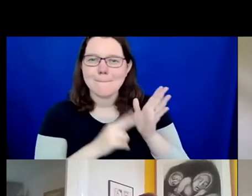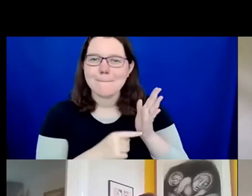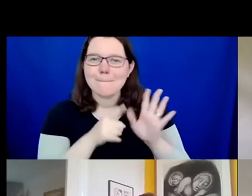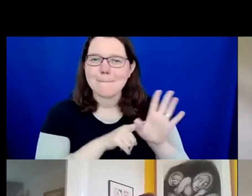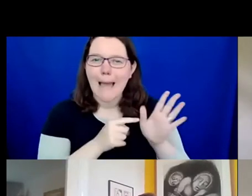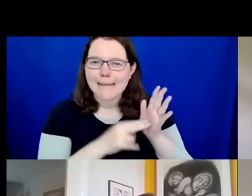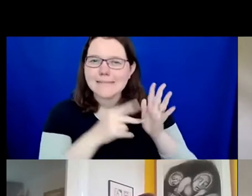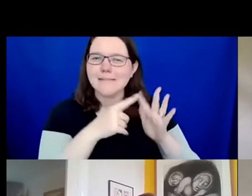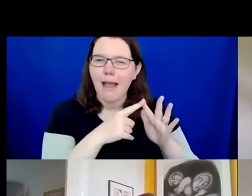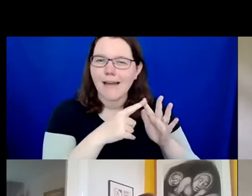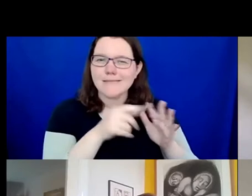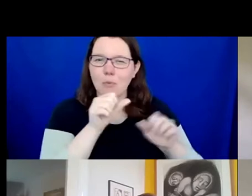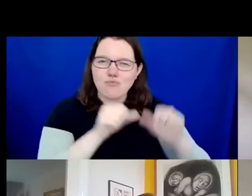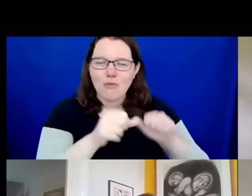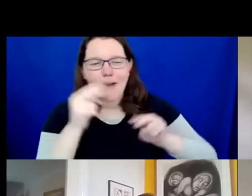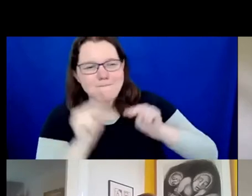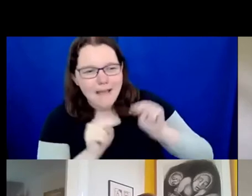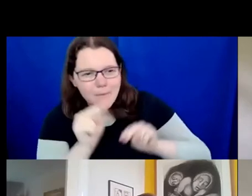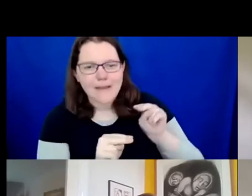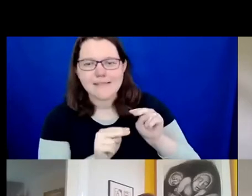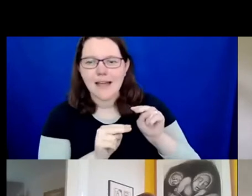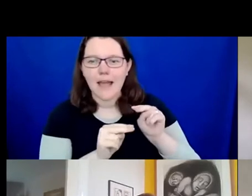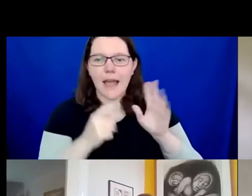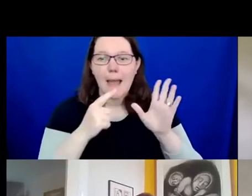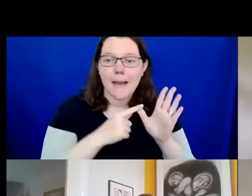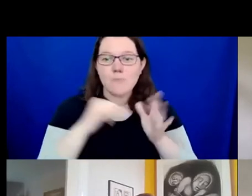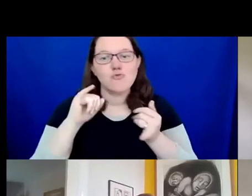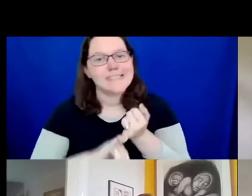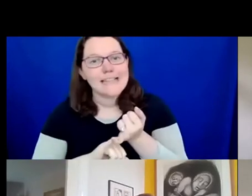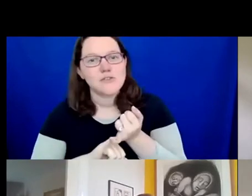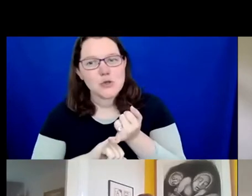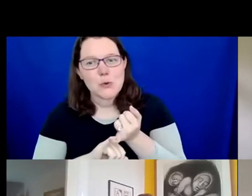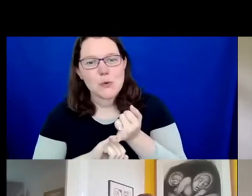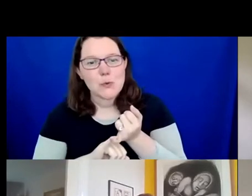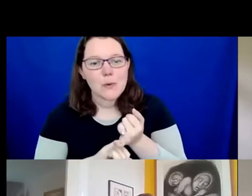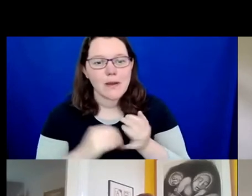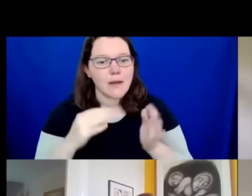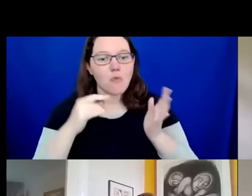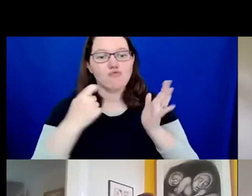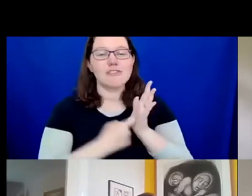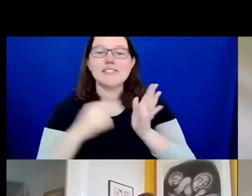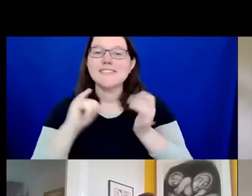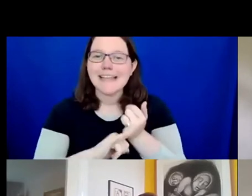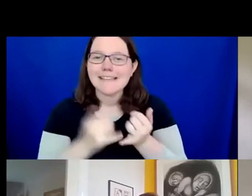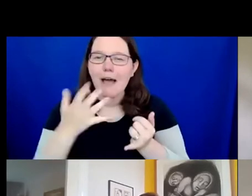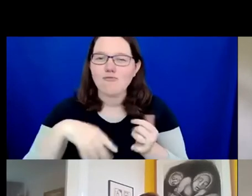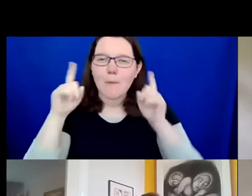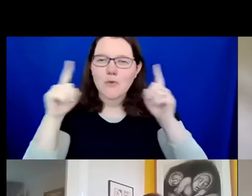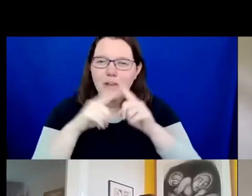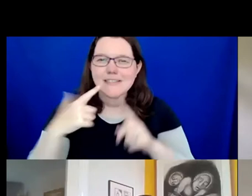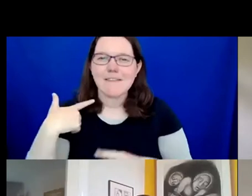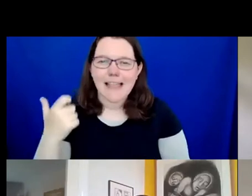Sandhu, independent curator, Richard Sandell from the Museum Studies at Leicester, and Mike Laywood, director of